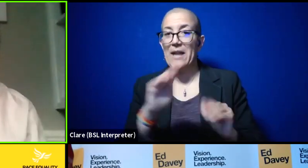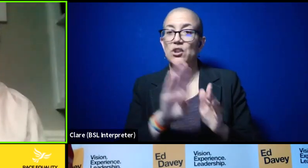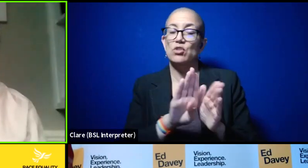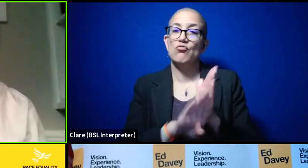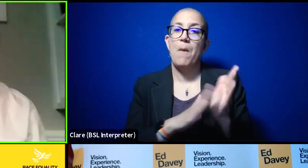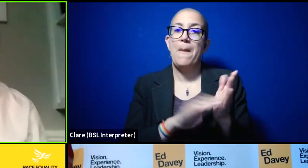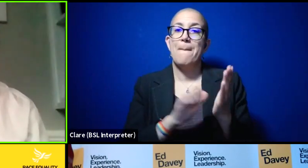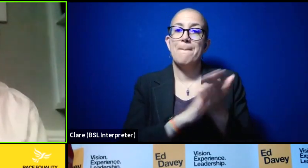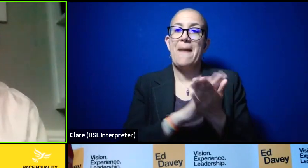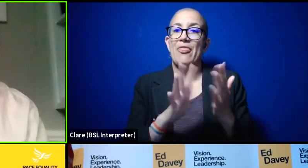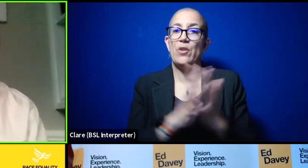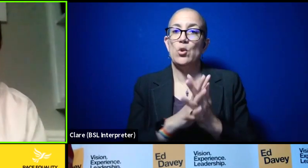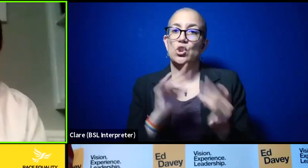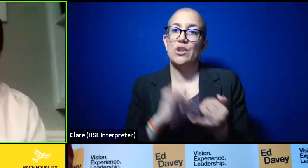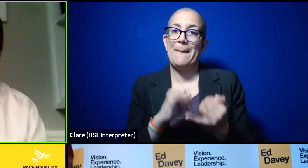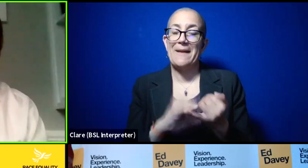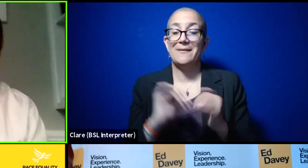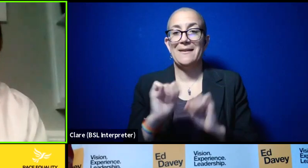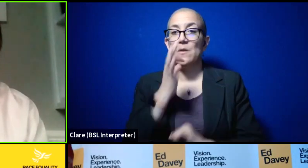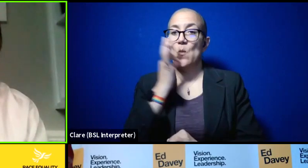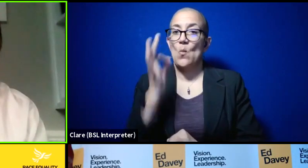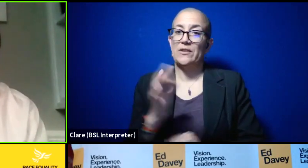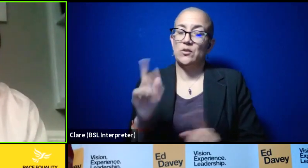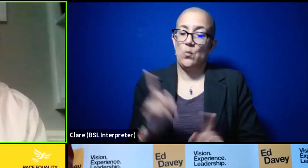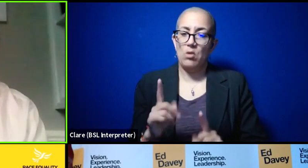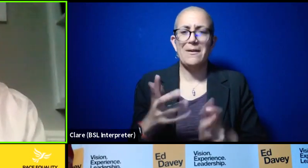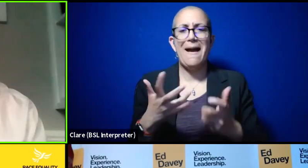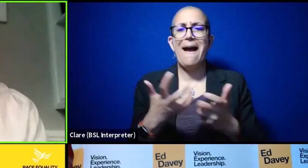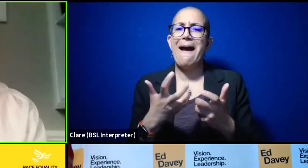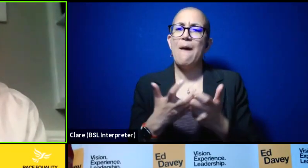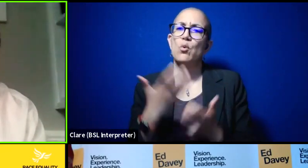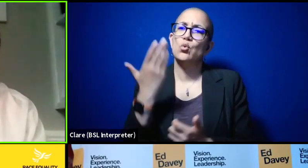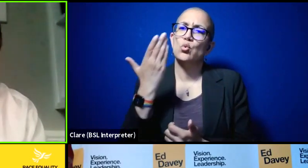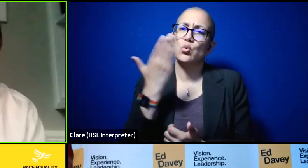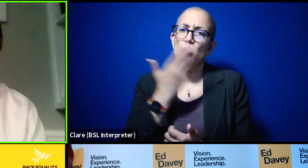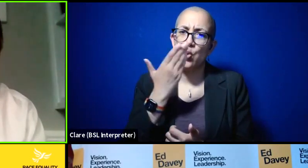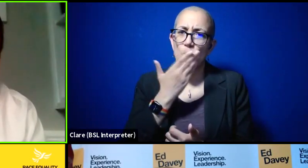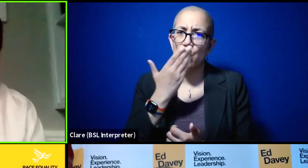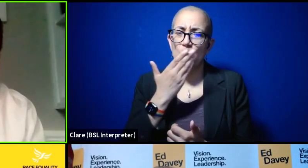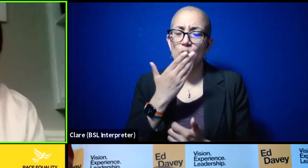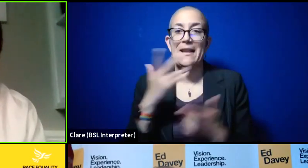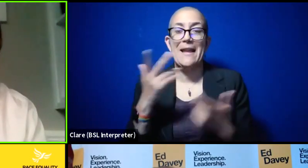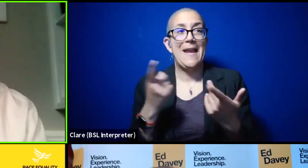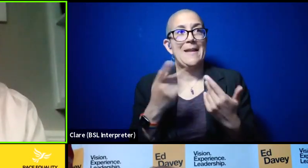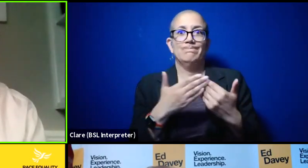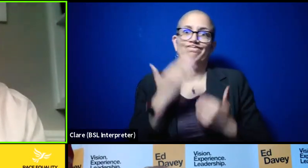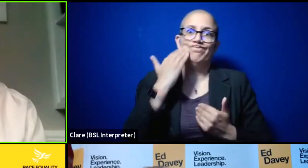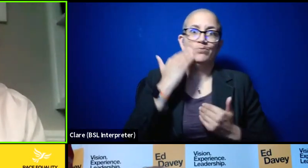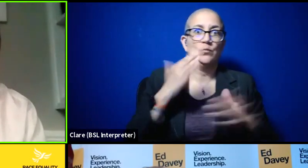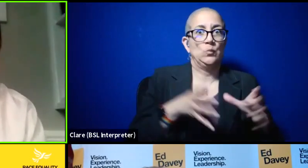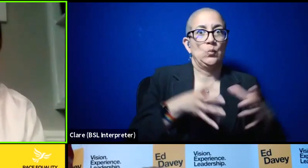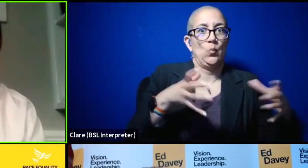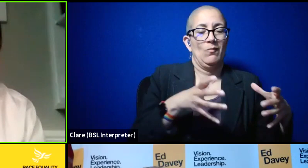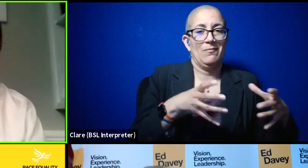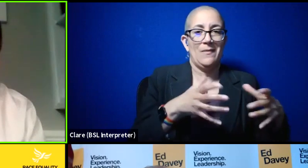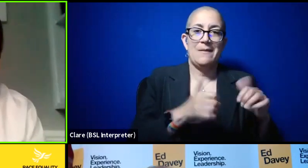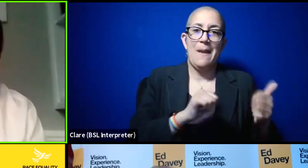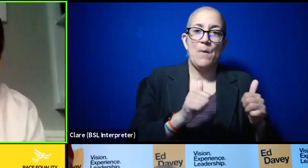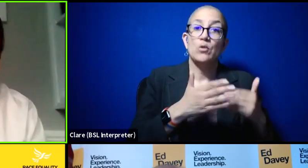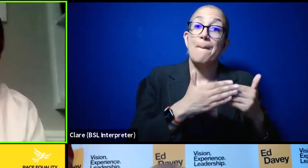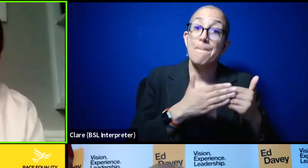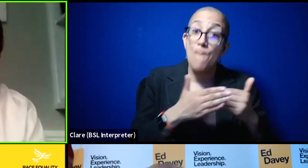And he has this question: how do we make schools in less diverse neighbourhoods more diverse without taking away